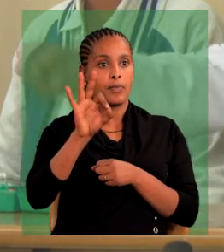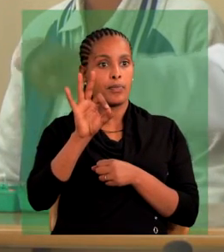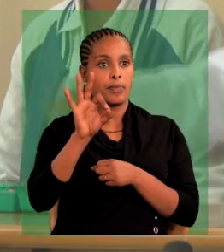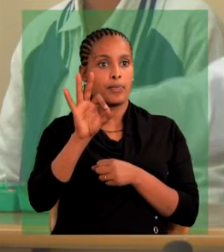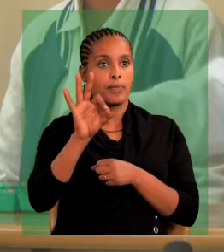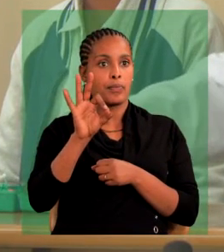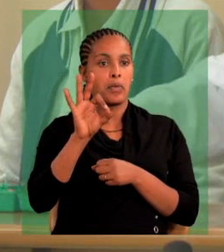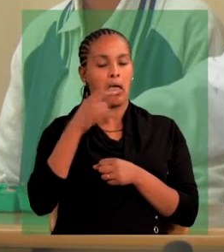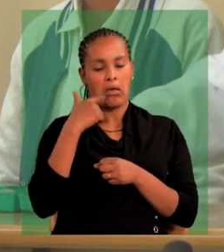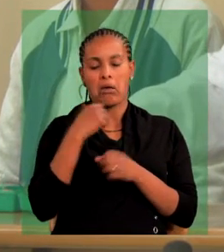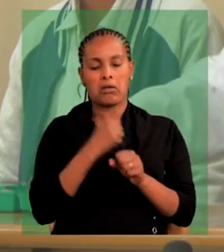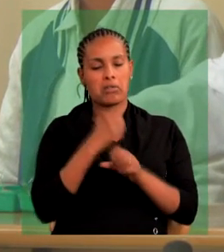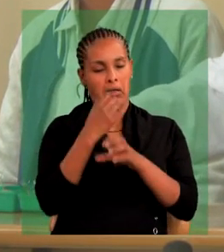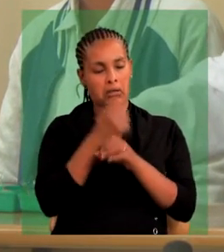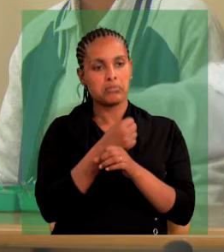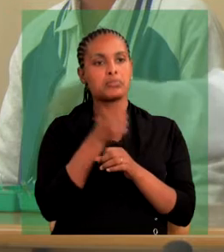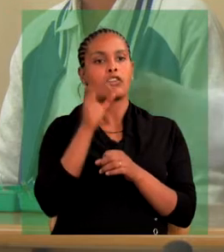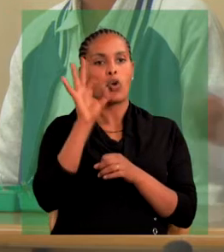I can take